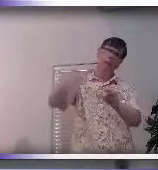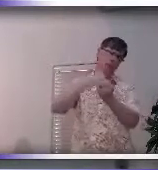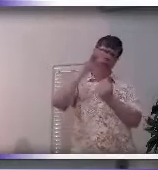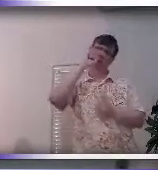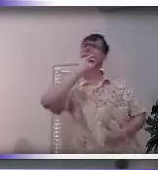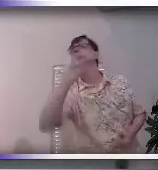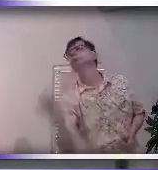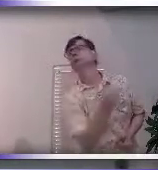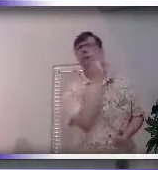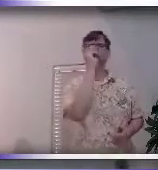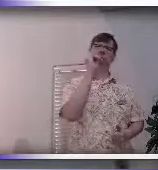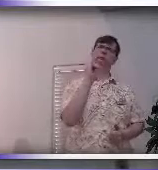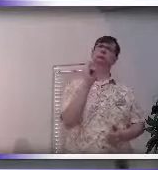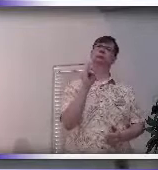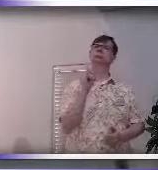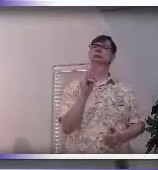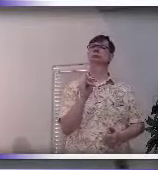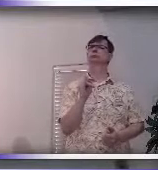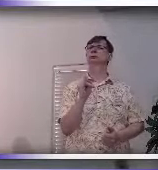just,